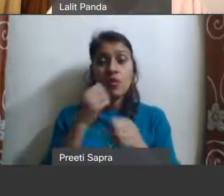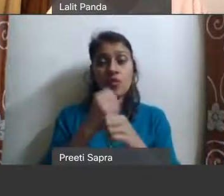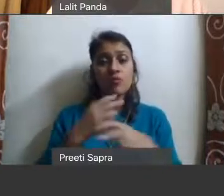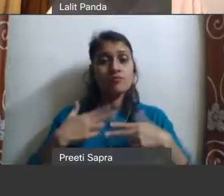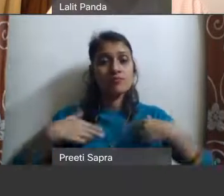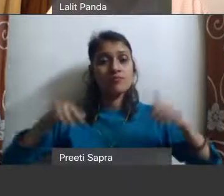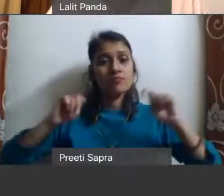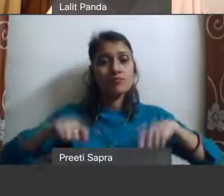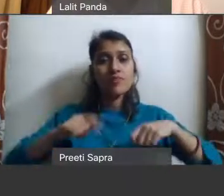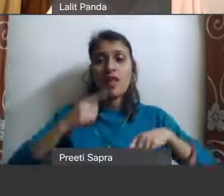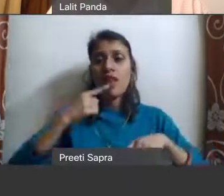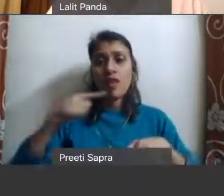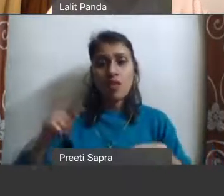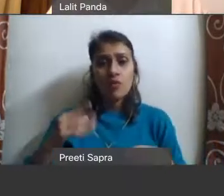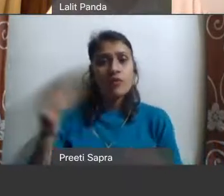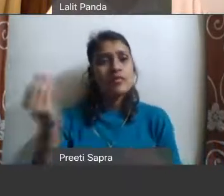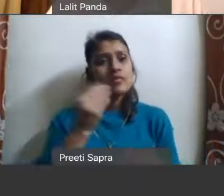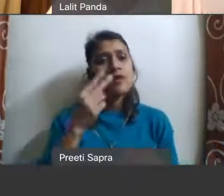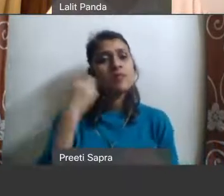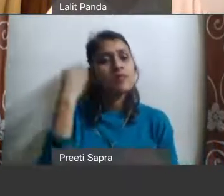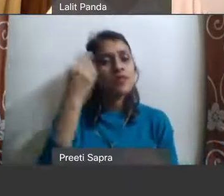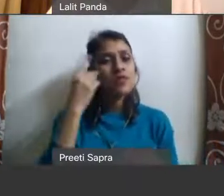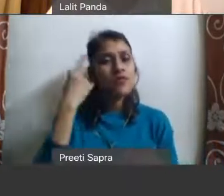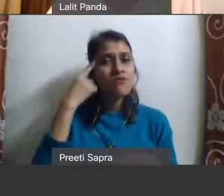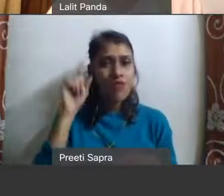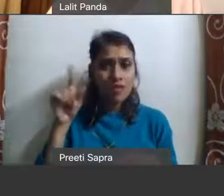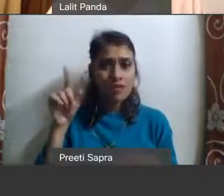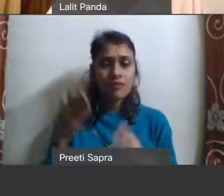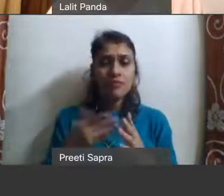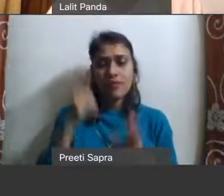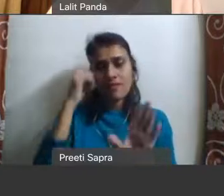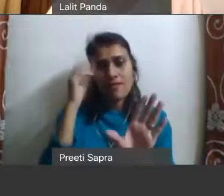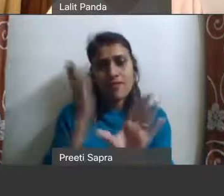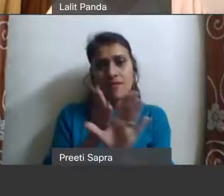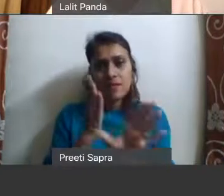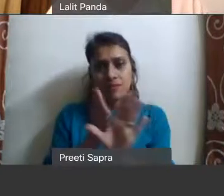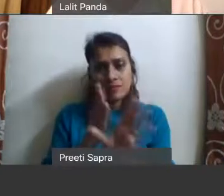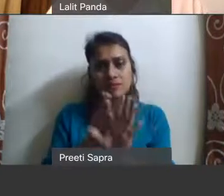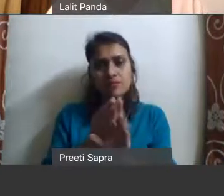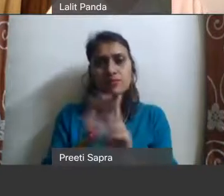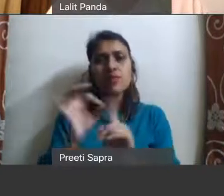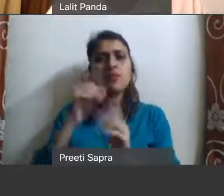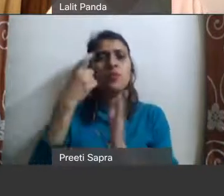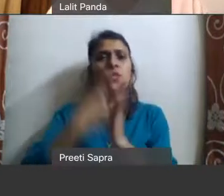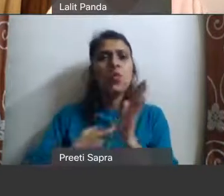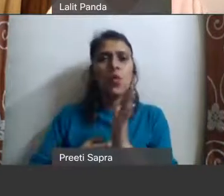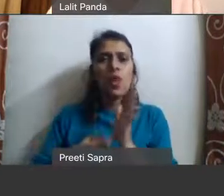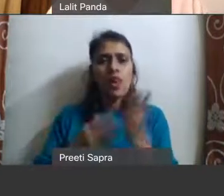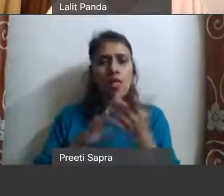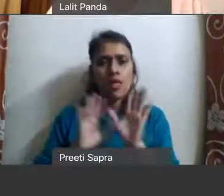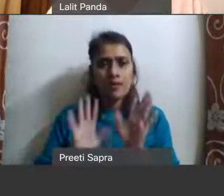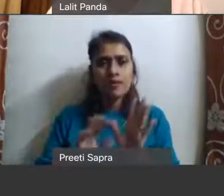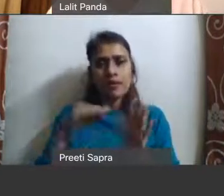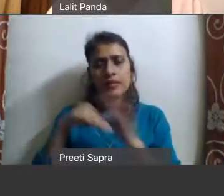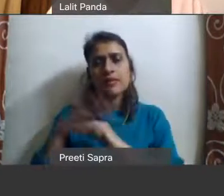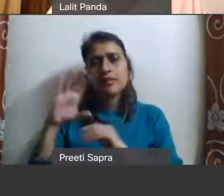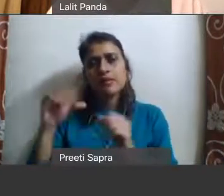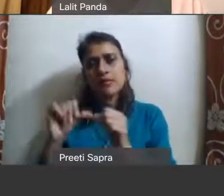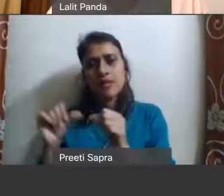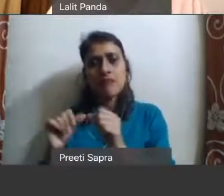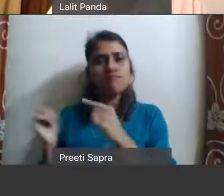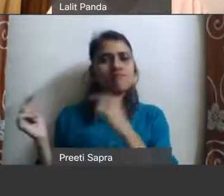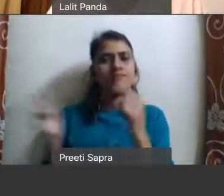I would believe there are some reasons for attracting the anti-stereotyping principle into the CAA